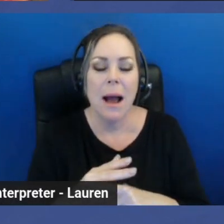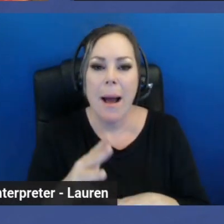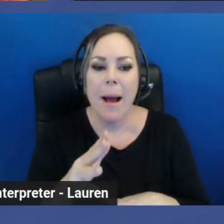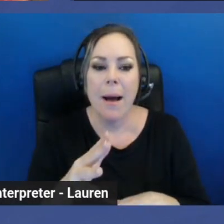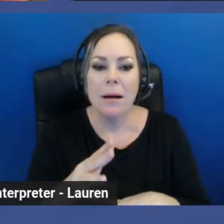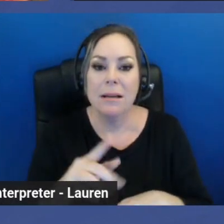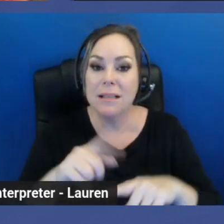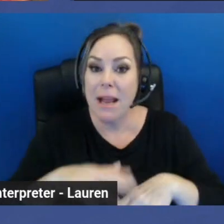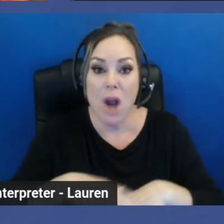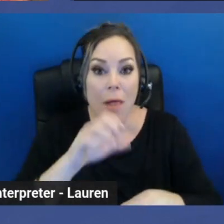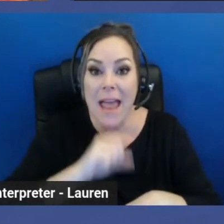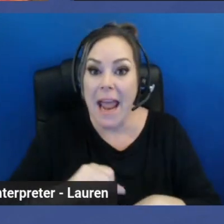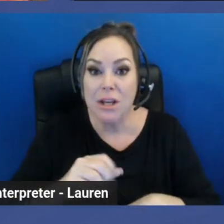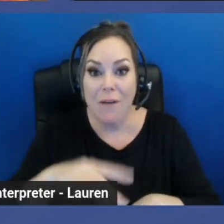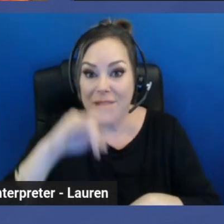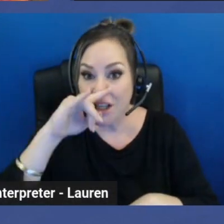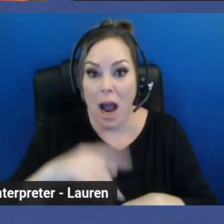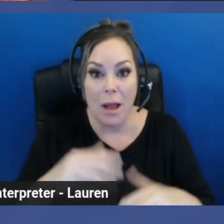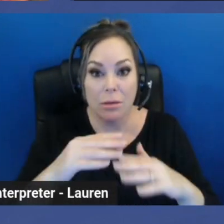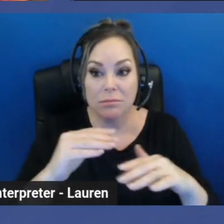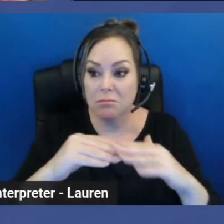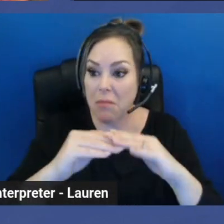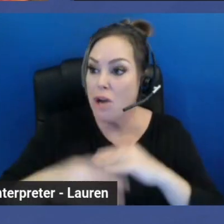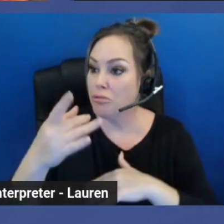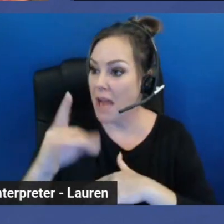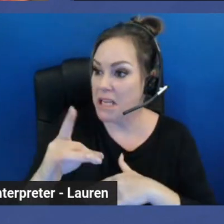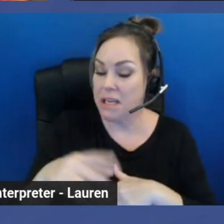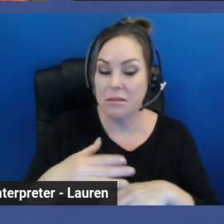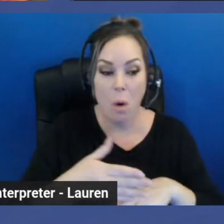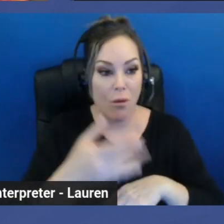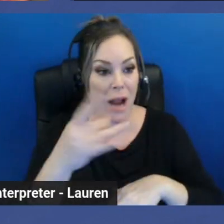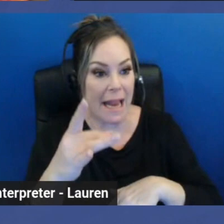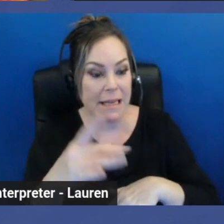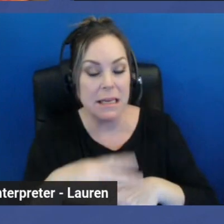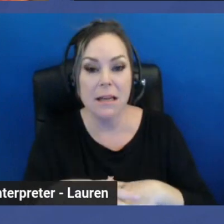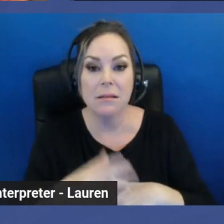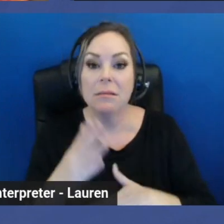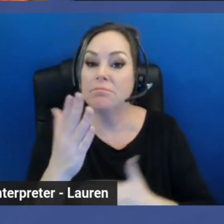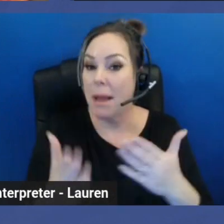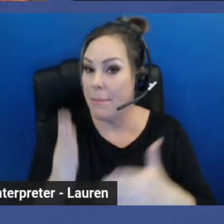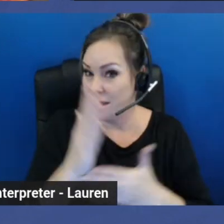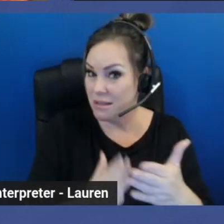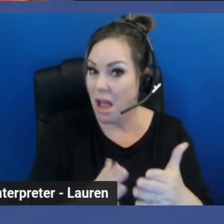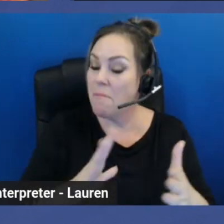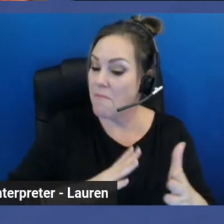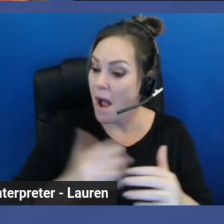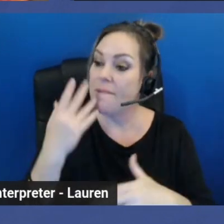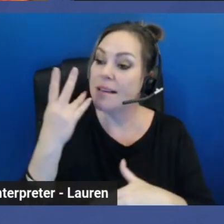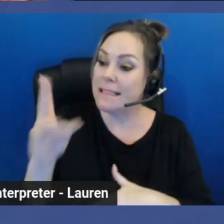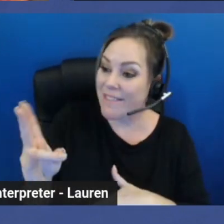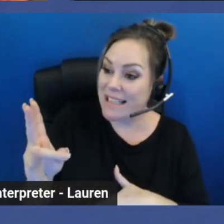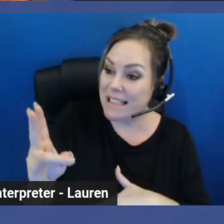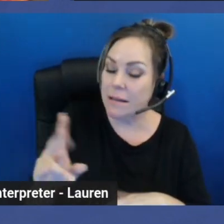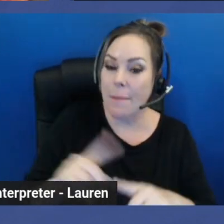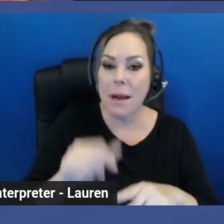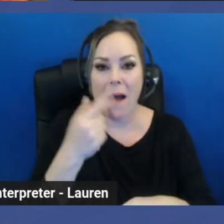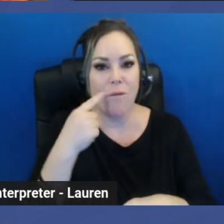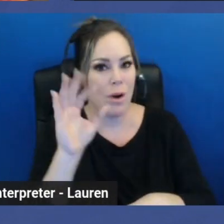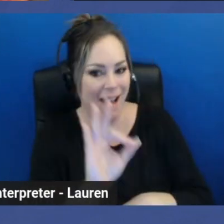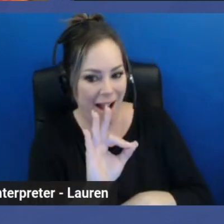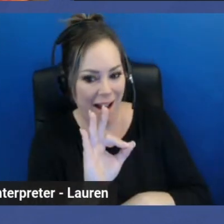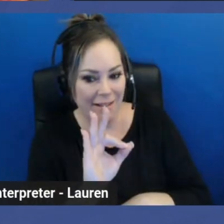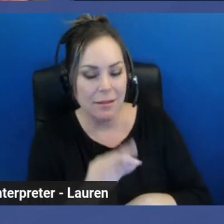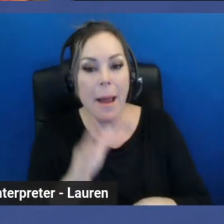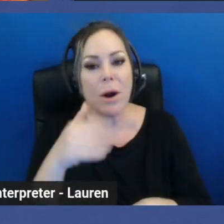on the age of the minor. Some content is perfectly acceptable for a 17-year-old, but not acceptable for a 9-year-old. And the